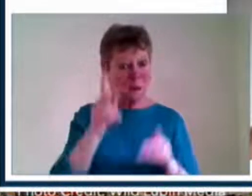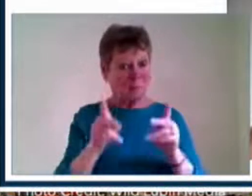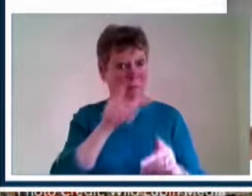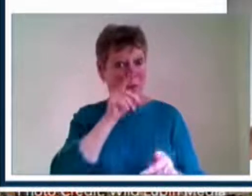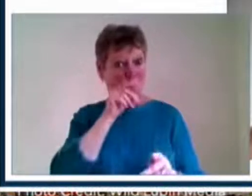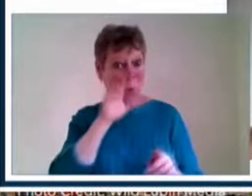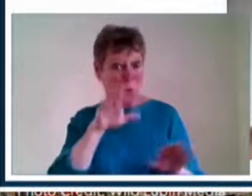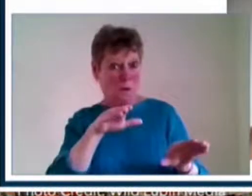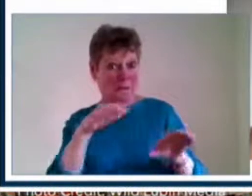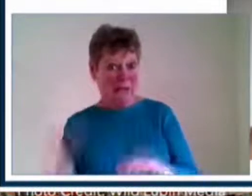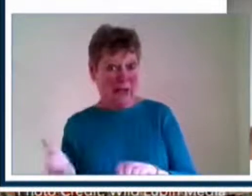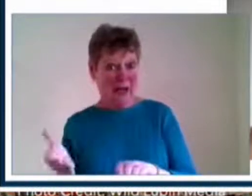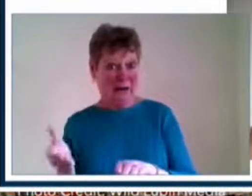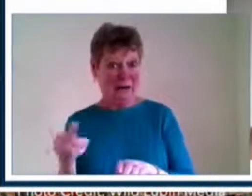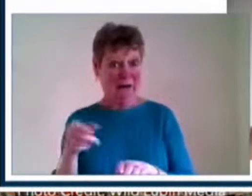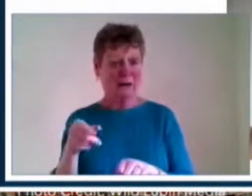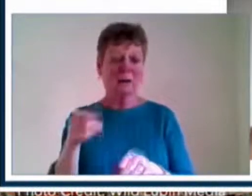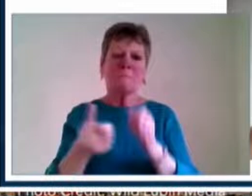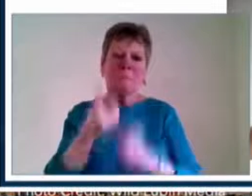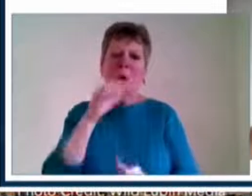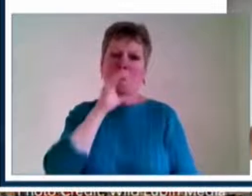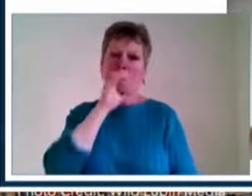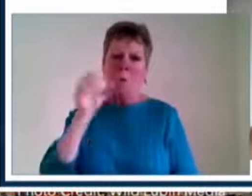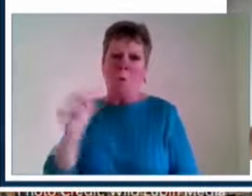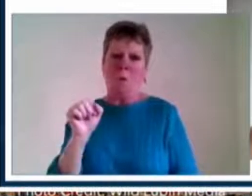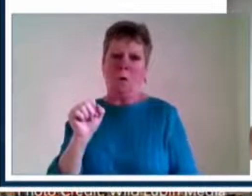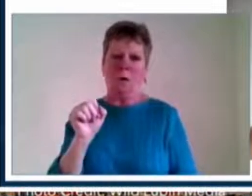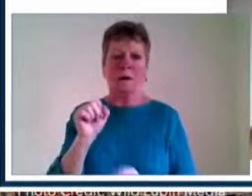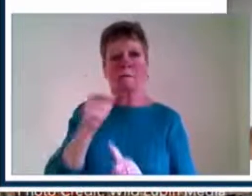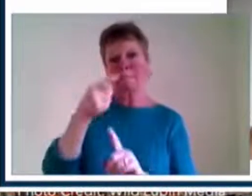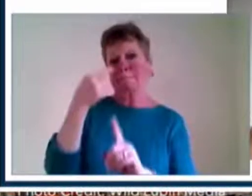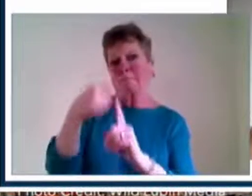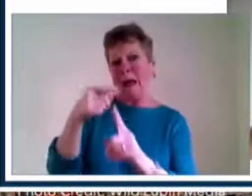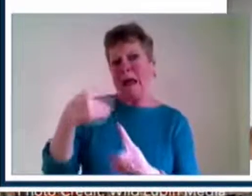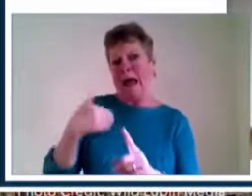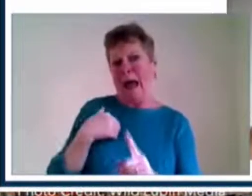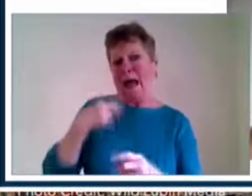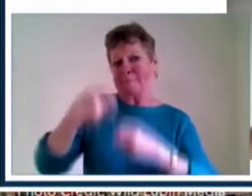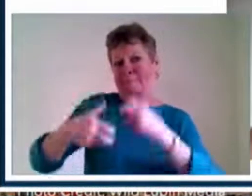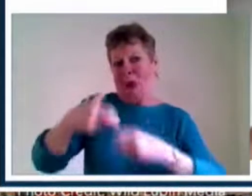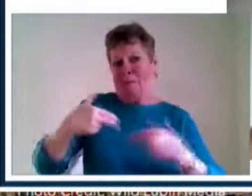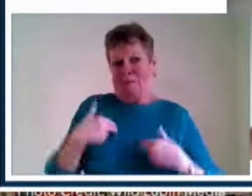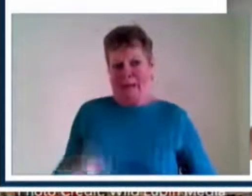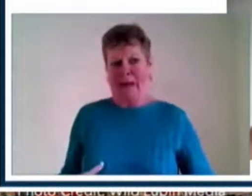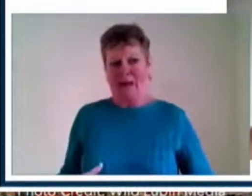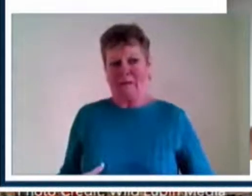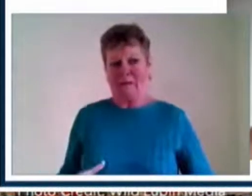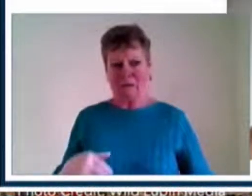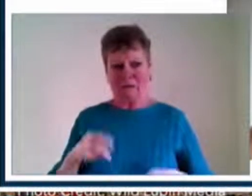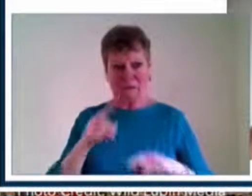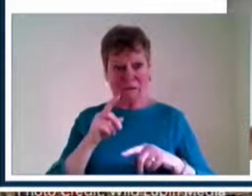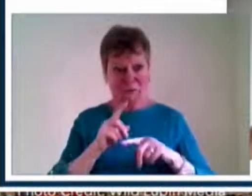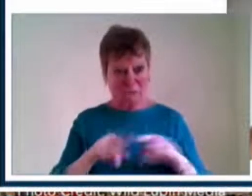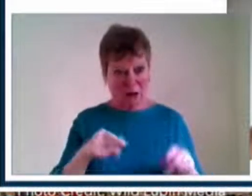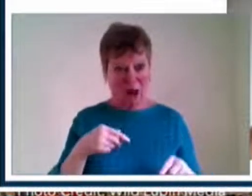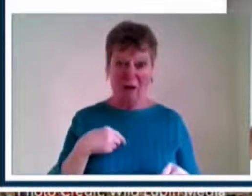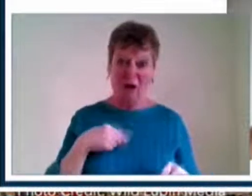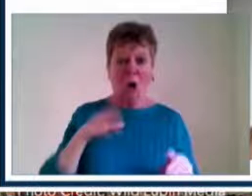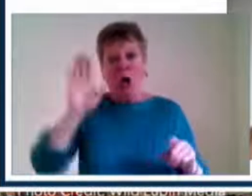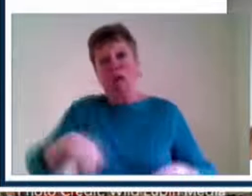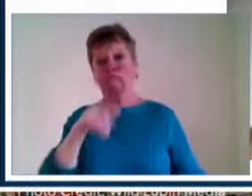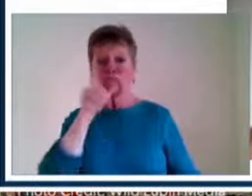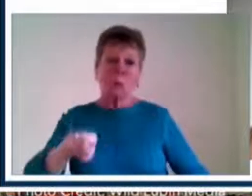during this wave were primarily older people with underlying health conditions, that doesn't mean that we do not need to be